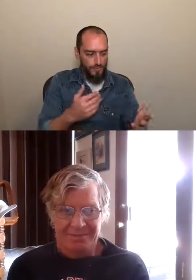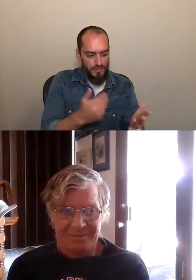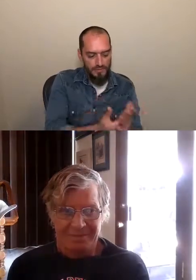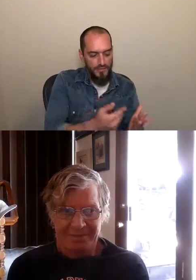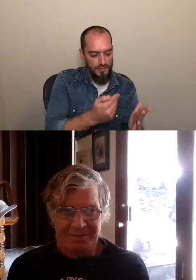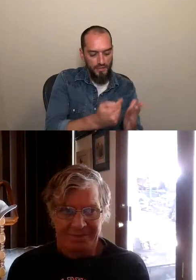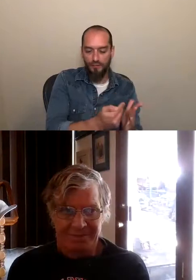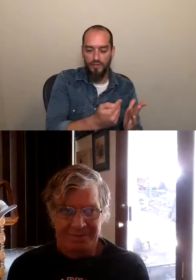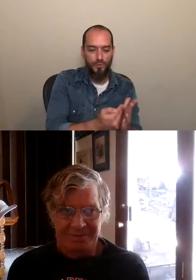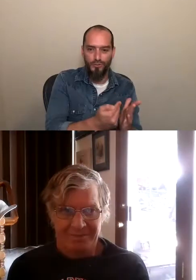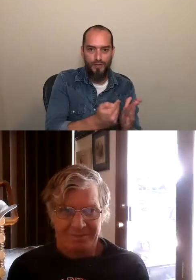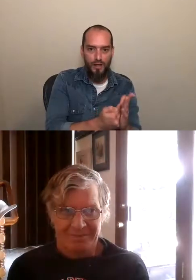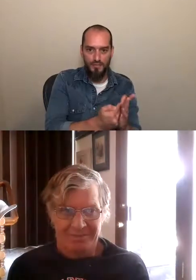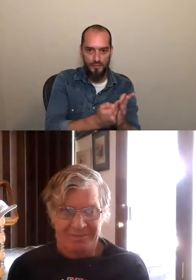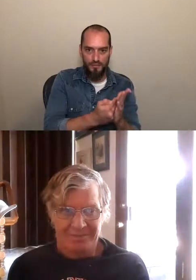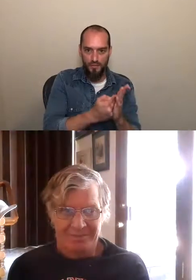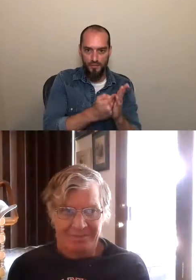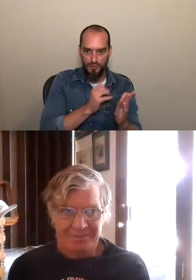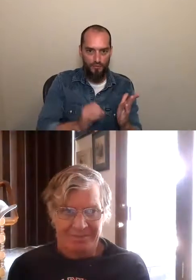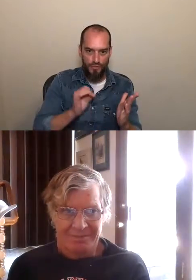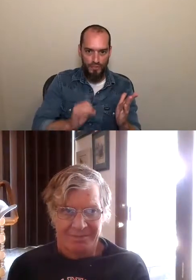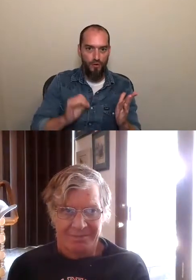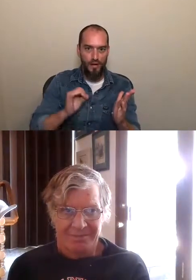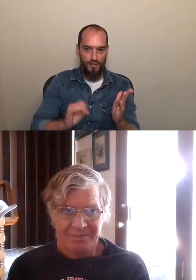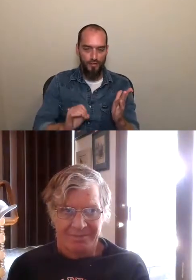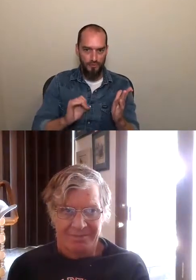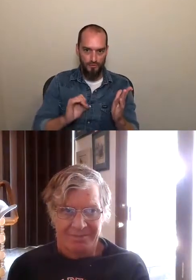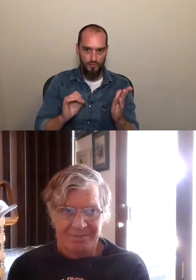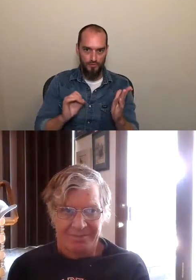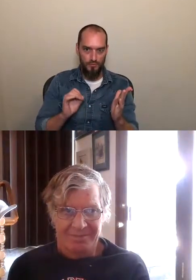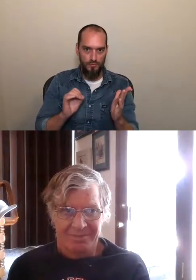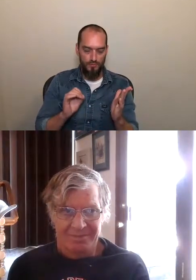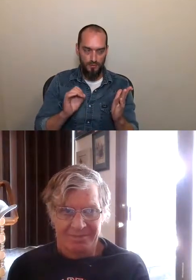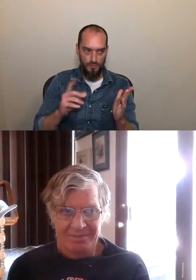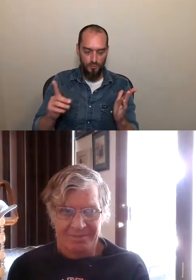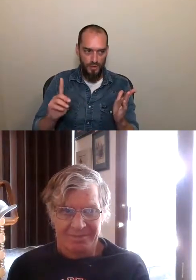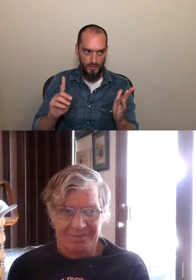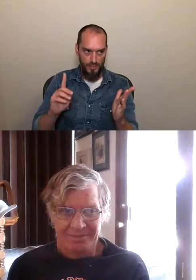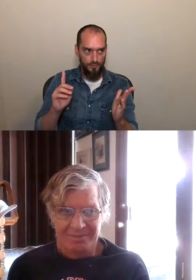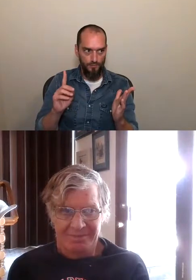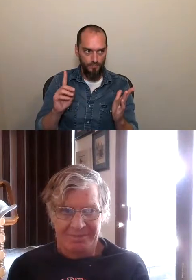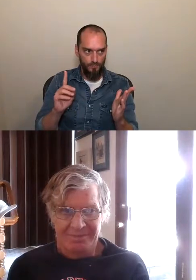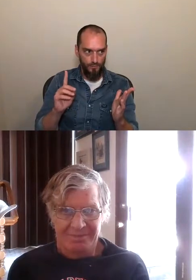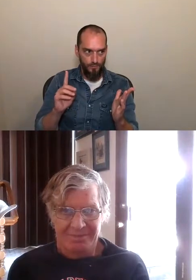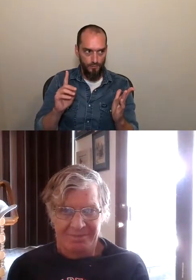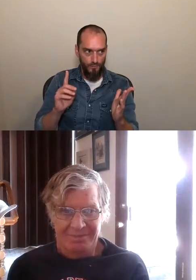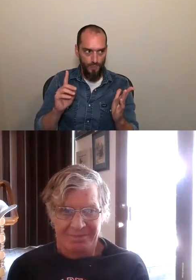I'm detecting elevated moisture content in almost every shower I go to. And here's why.